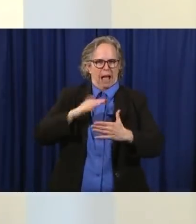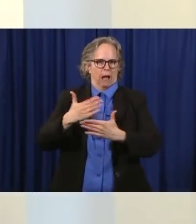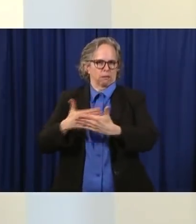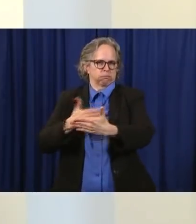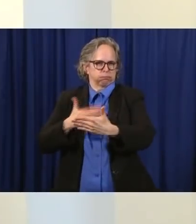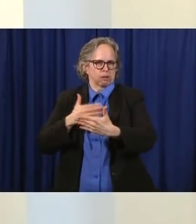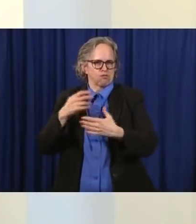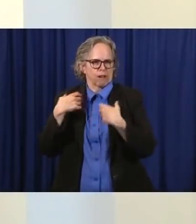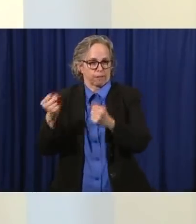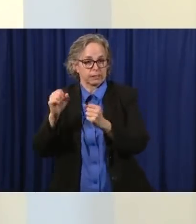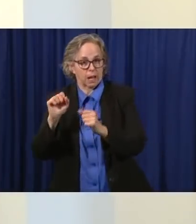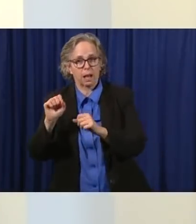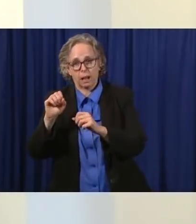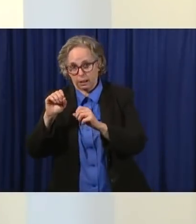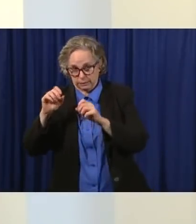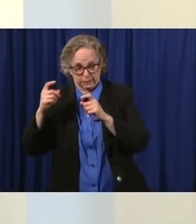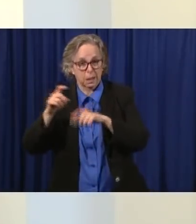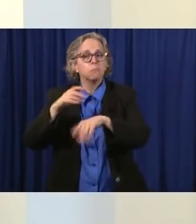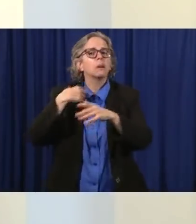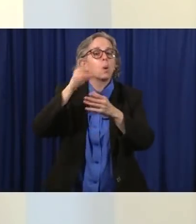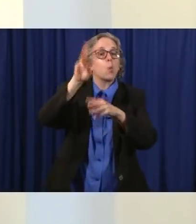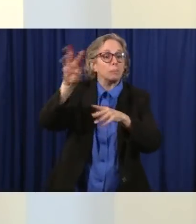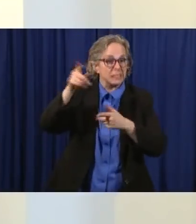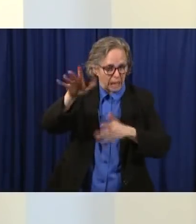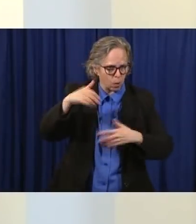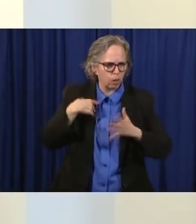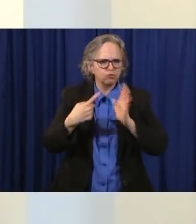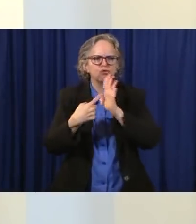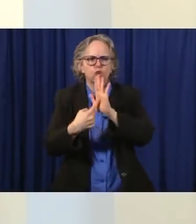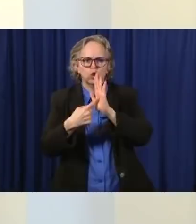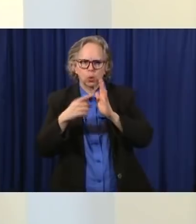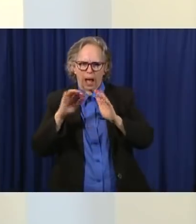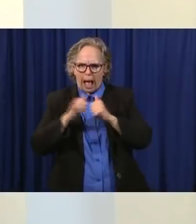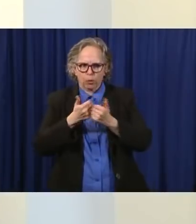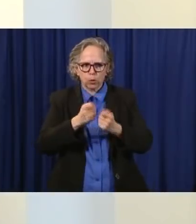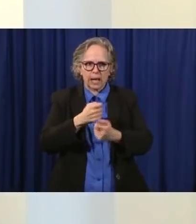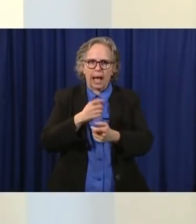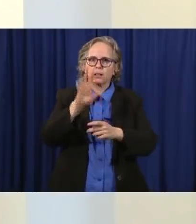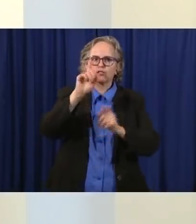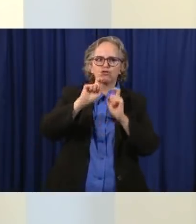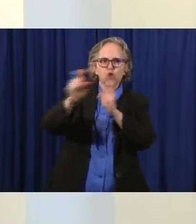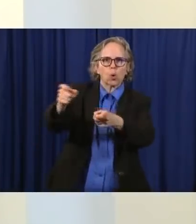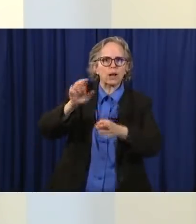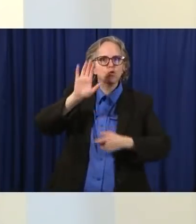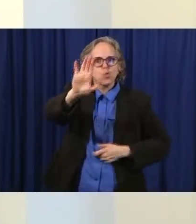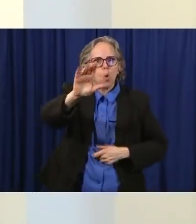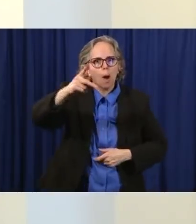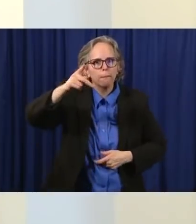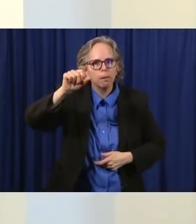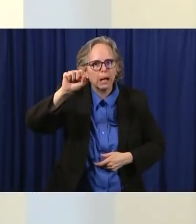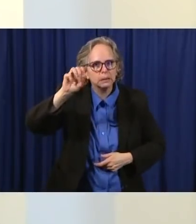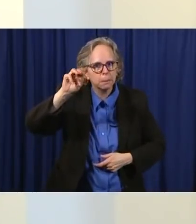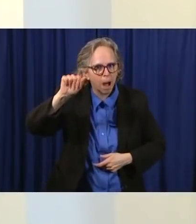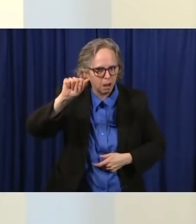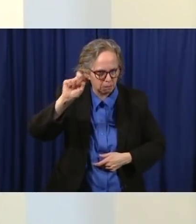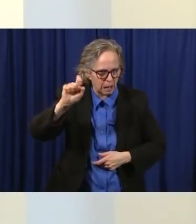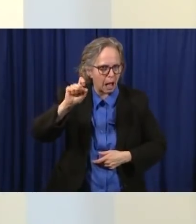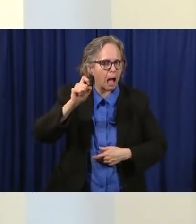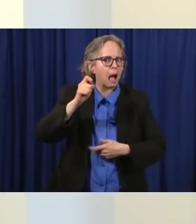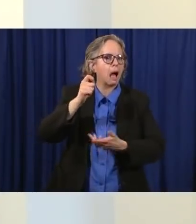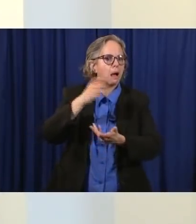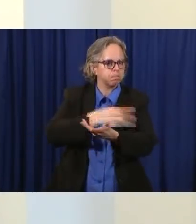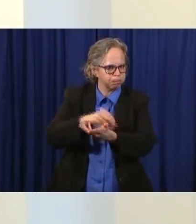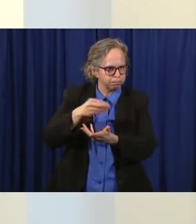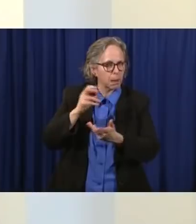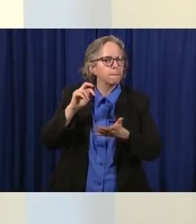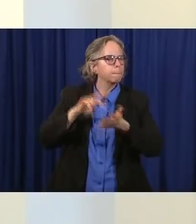their plasma, and that is, again, convalescent serum is one of our greatest weapons right now. It's using somebody's antibodies who